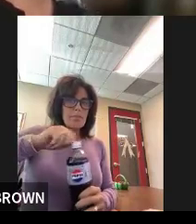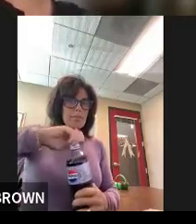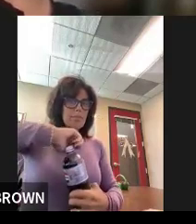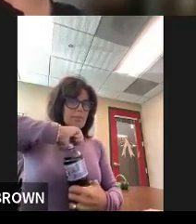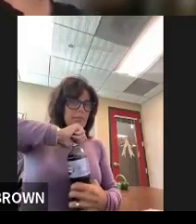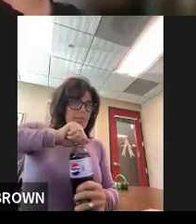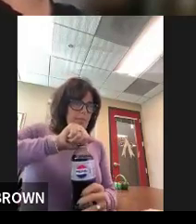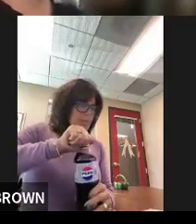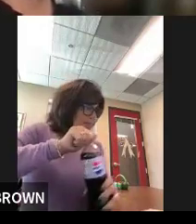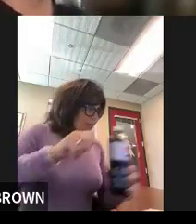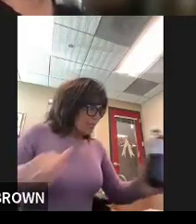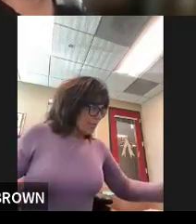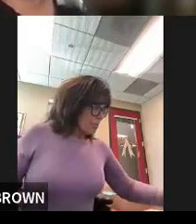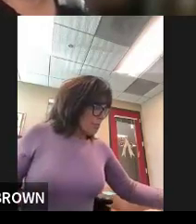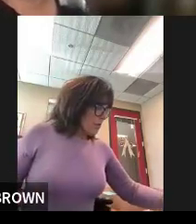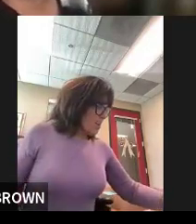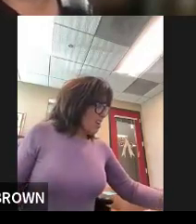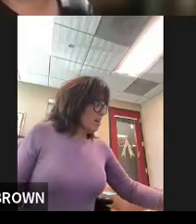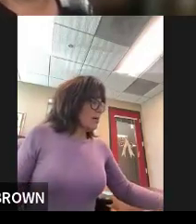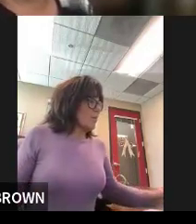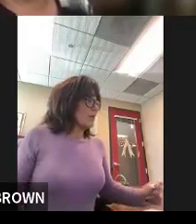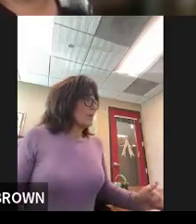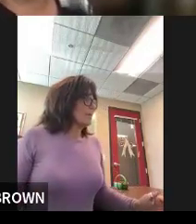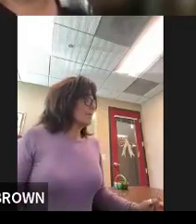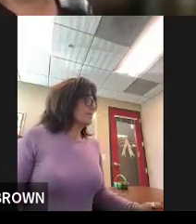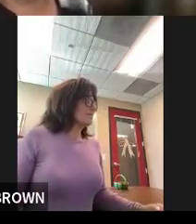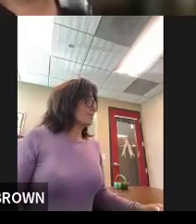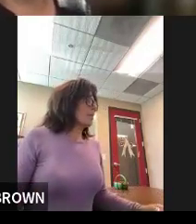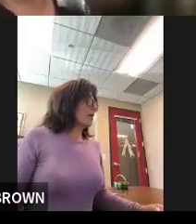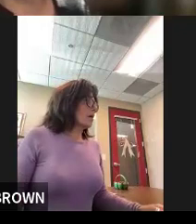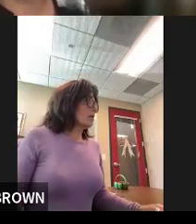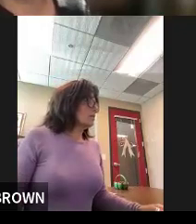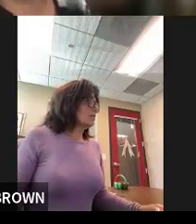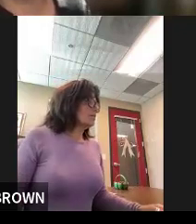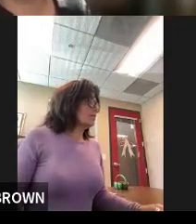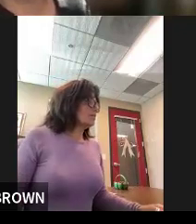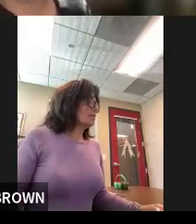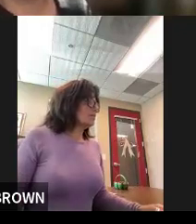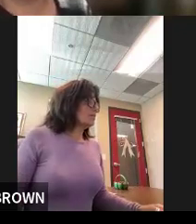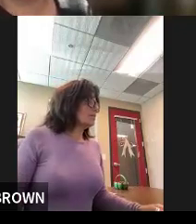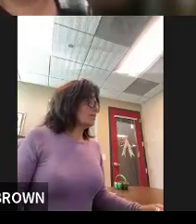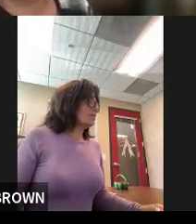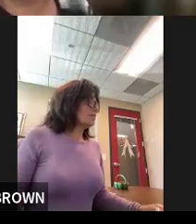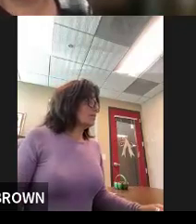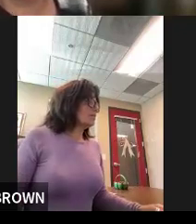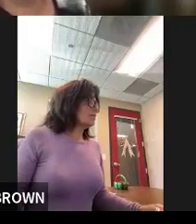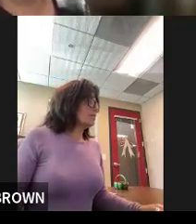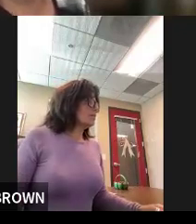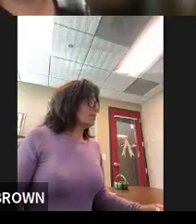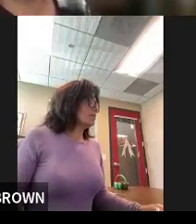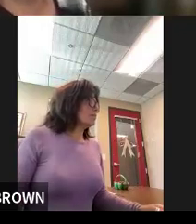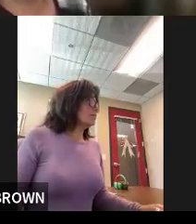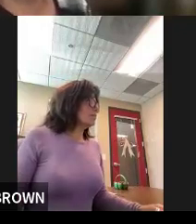is ahead of a number of regional centers throughout the state when it comes to transitioning over to the new